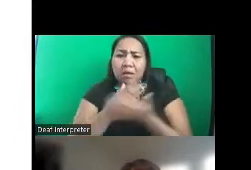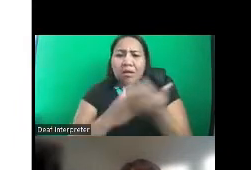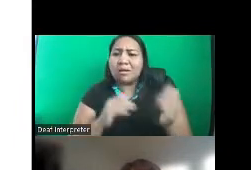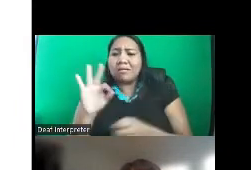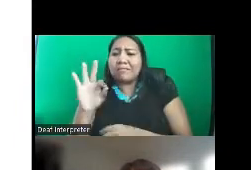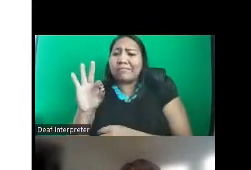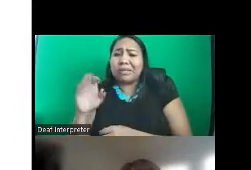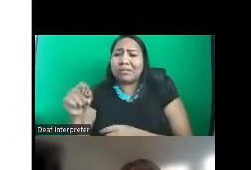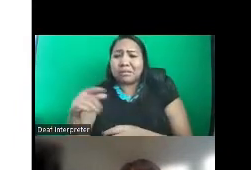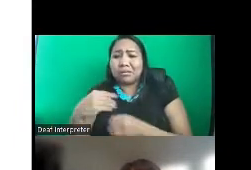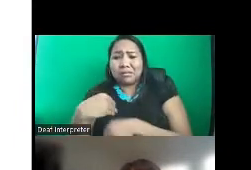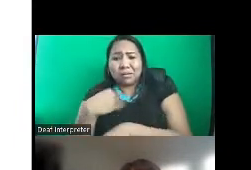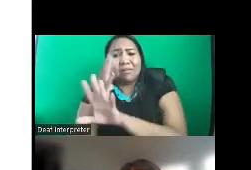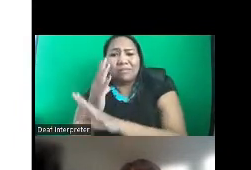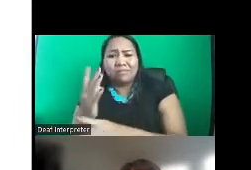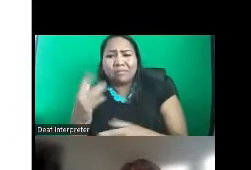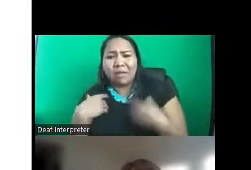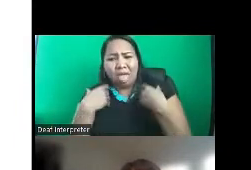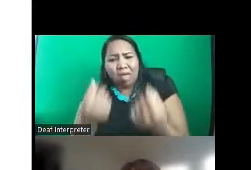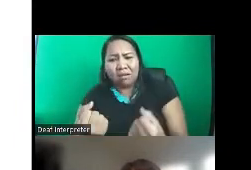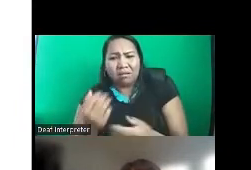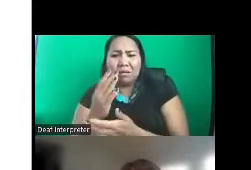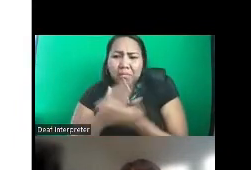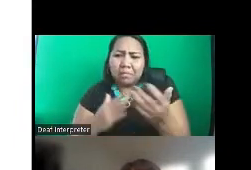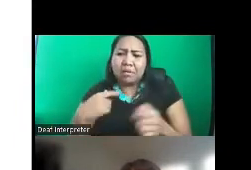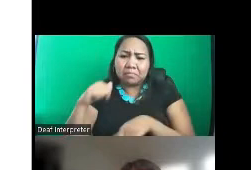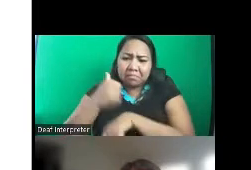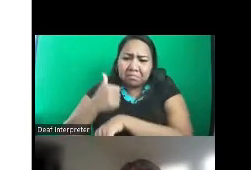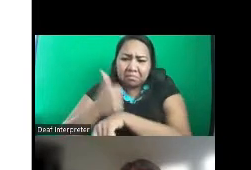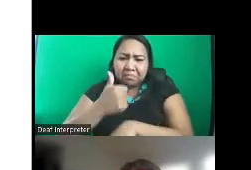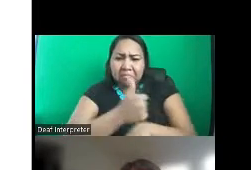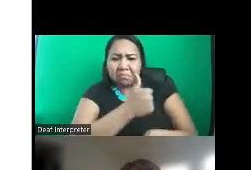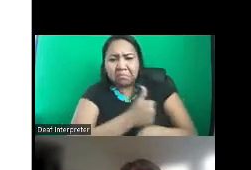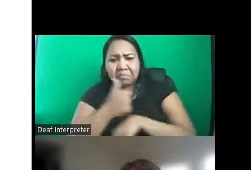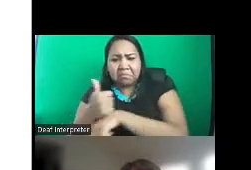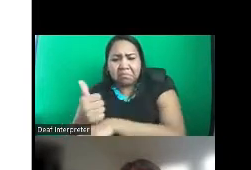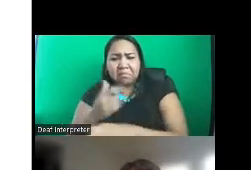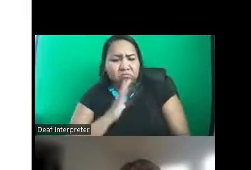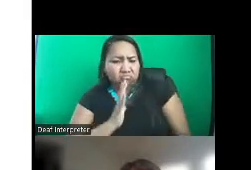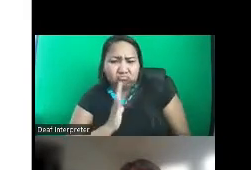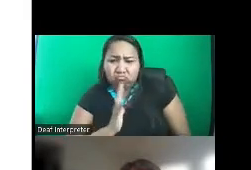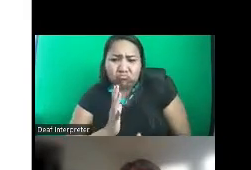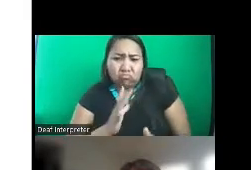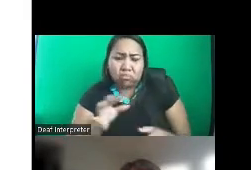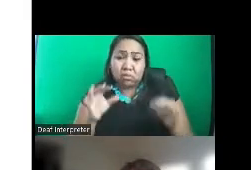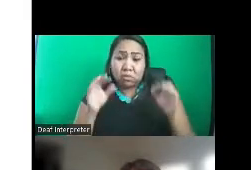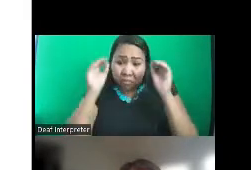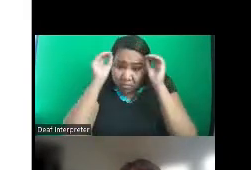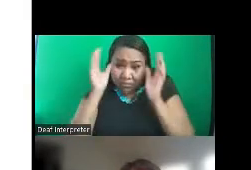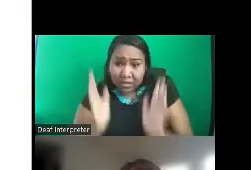yeah, our professors were really good at getting us culturally safe.